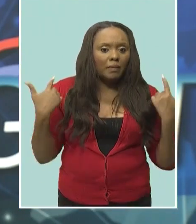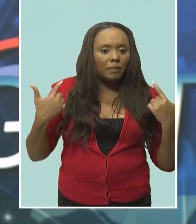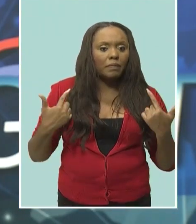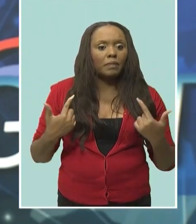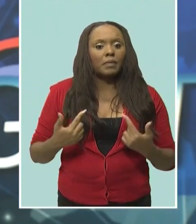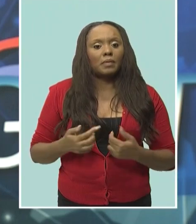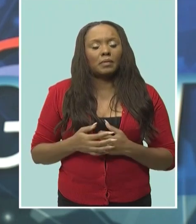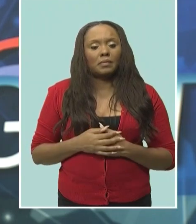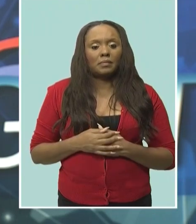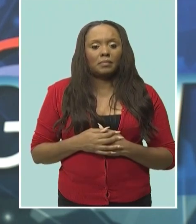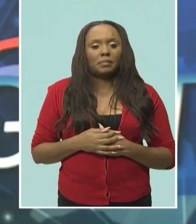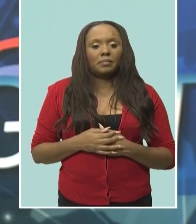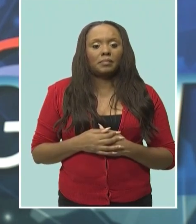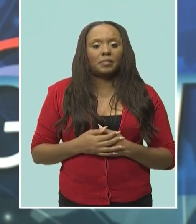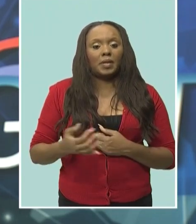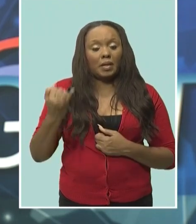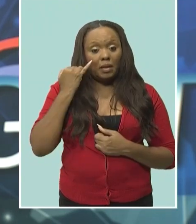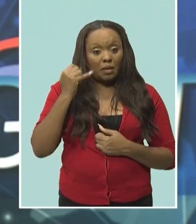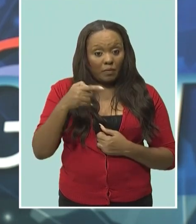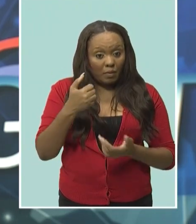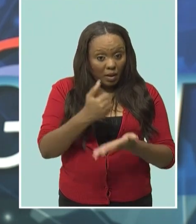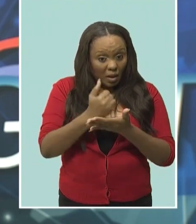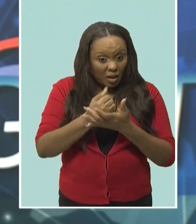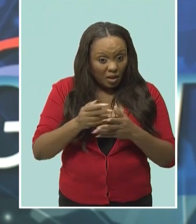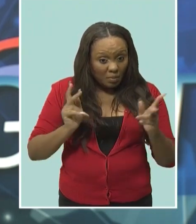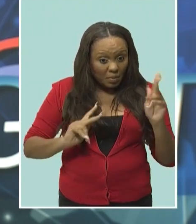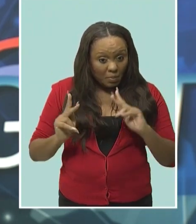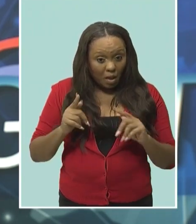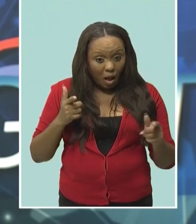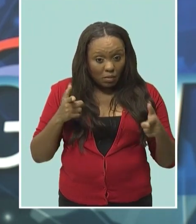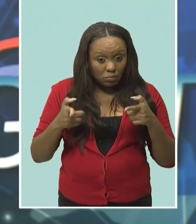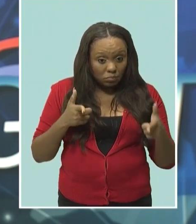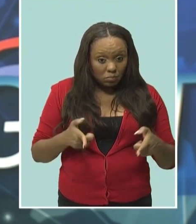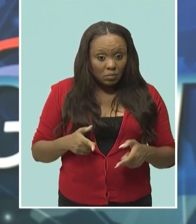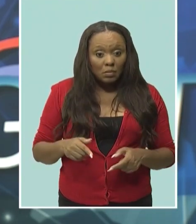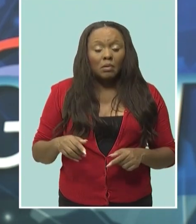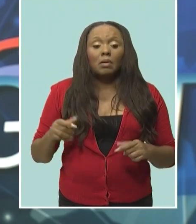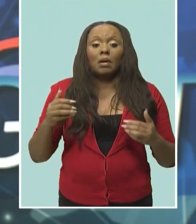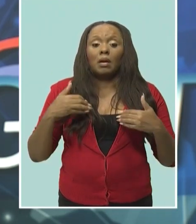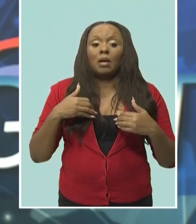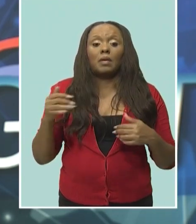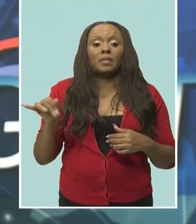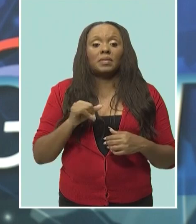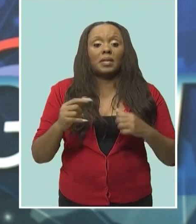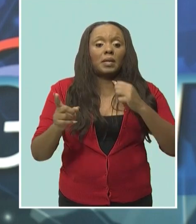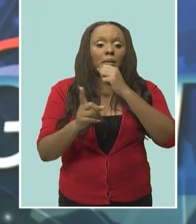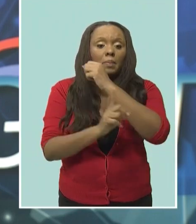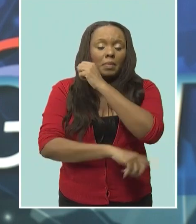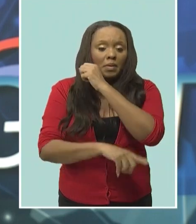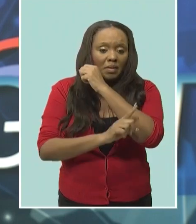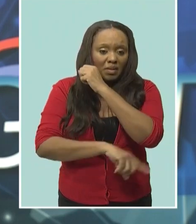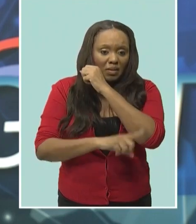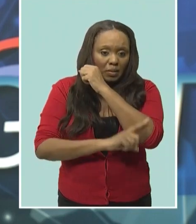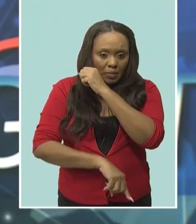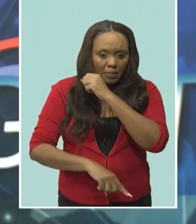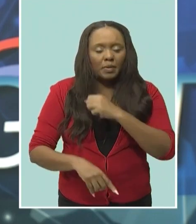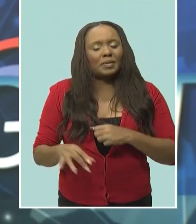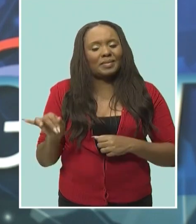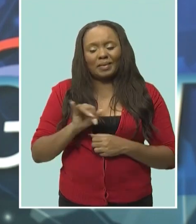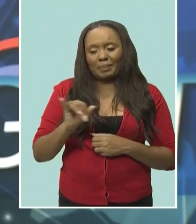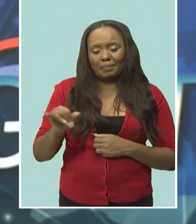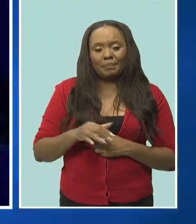General emphasized that those who aid and abet individuals engaging in firearm offences will be liable to the same punishment as the actual